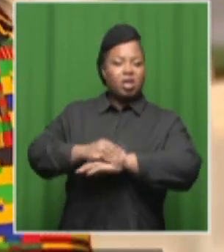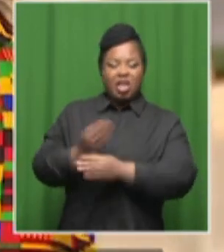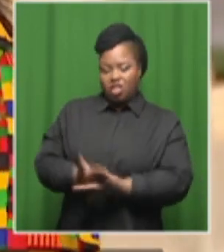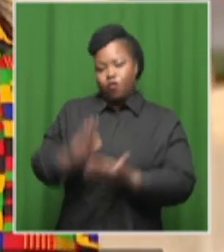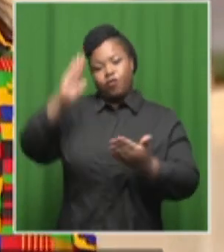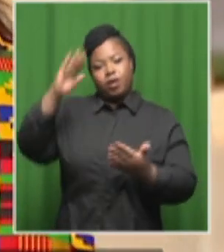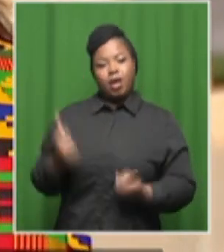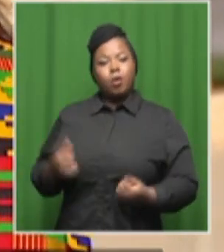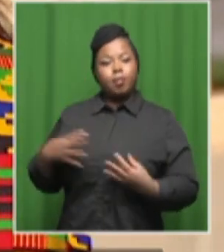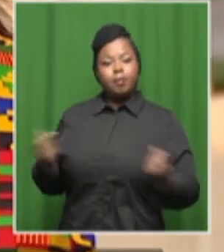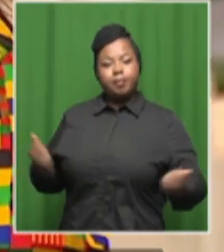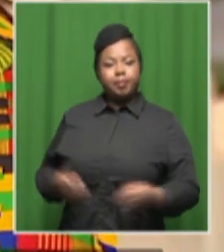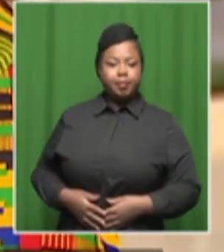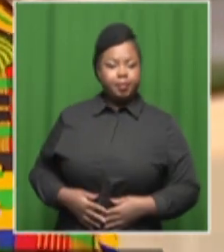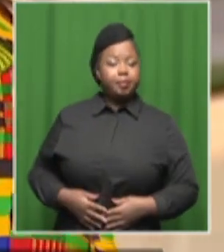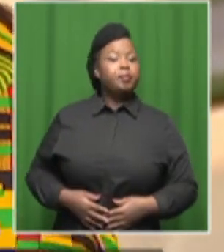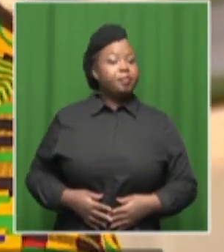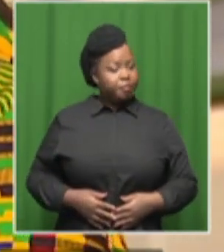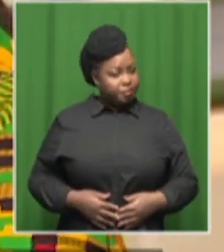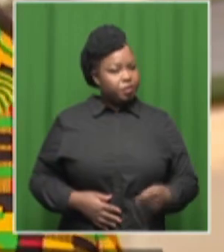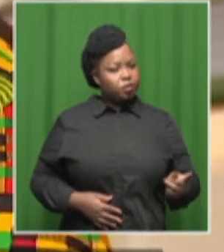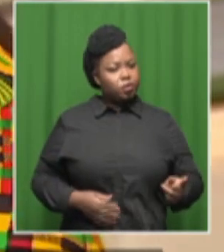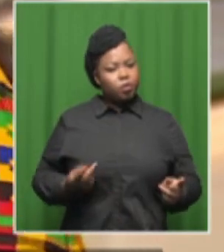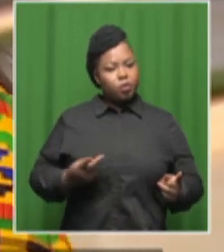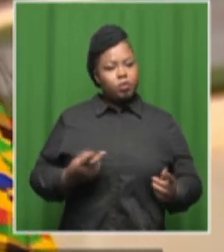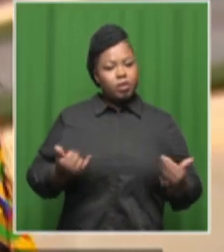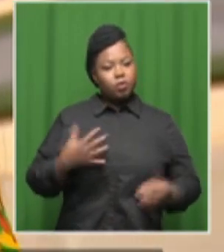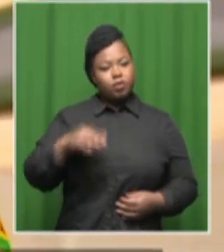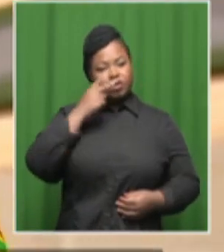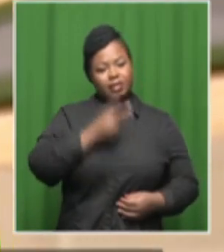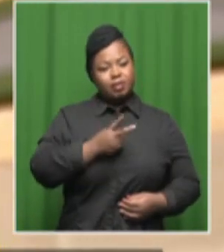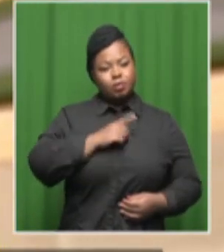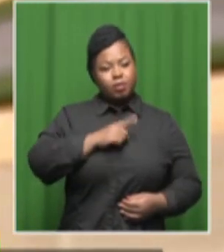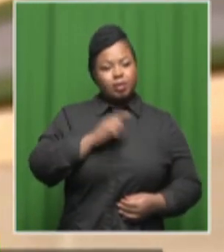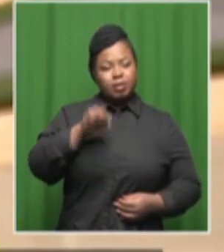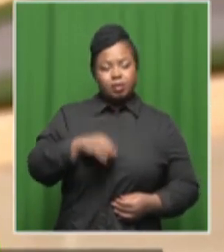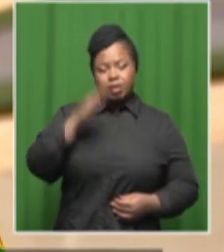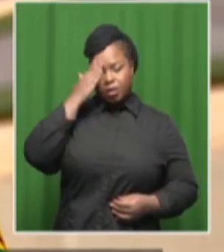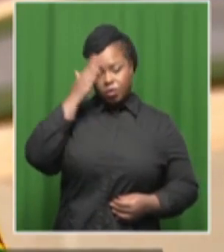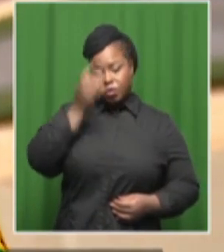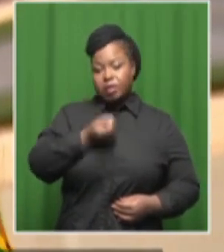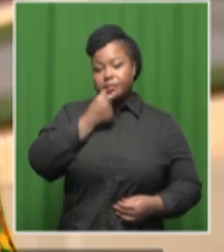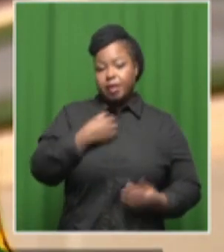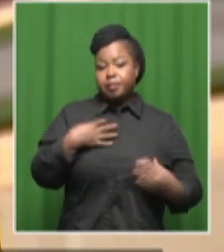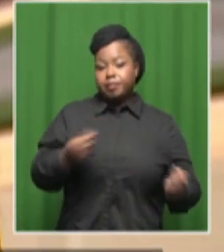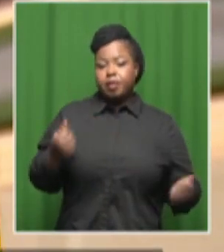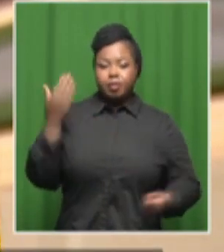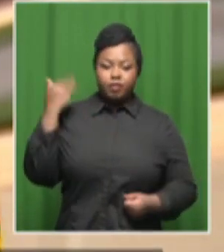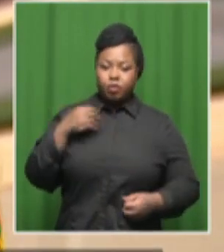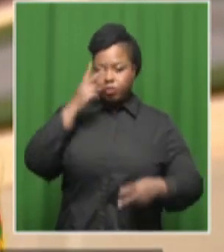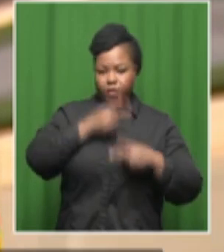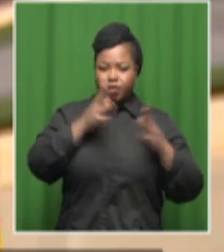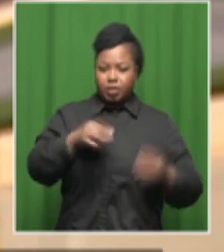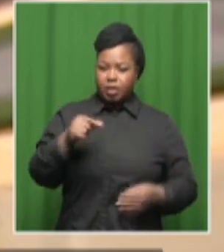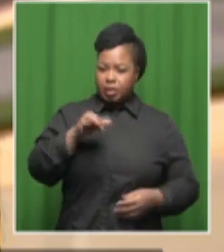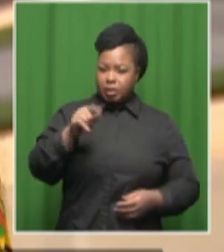this initiative. I wonder if we could just also look at the value chain at large, because as much as there is treatment available, early on we were speaking to Prof. Gita, and I was trying